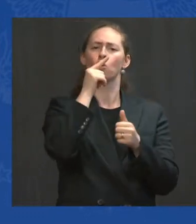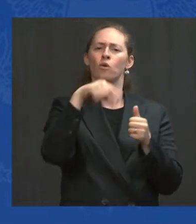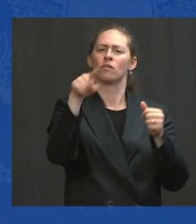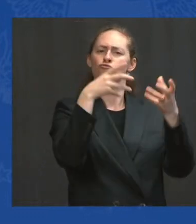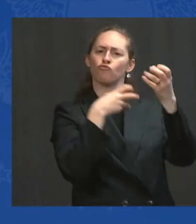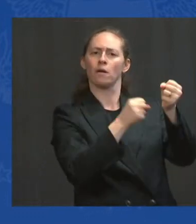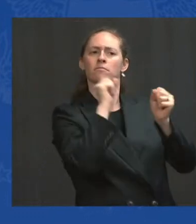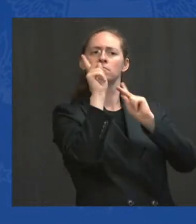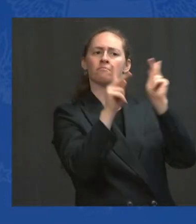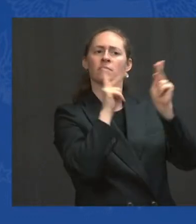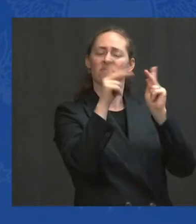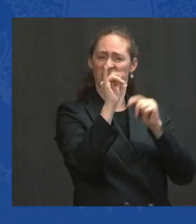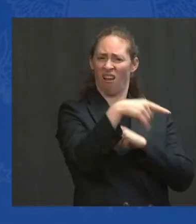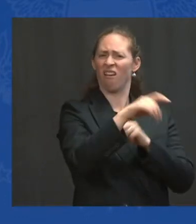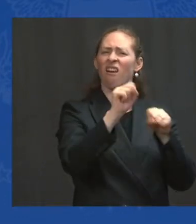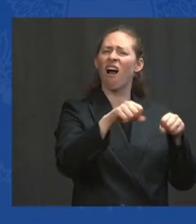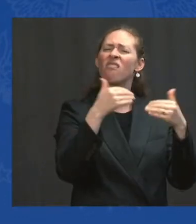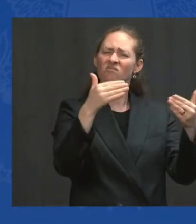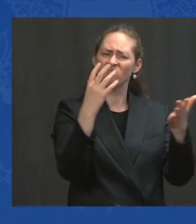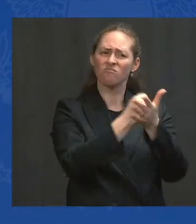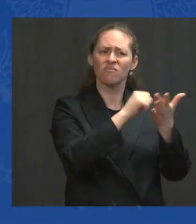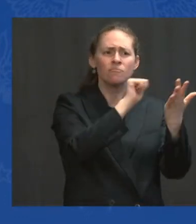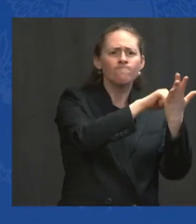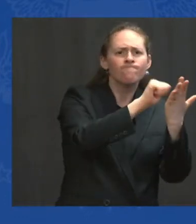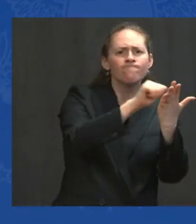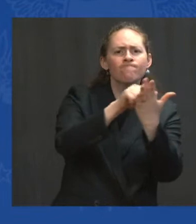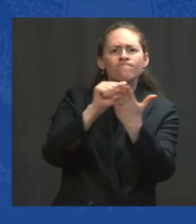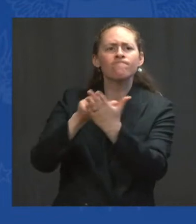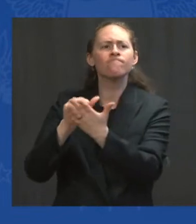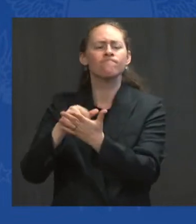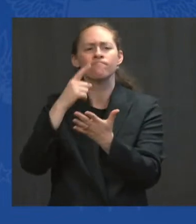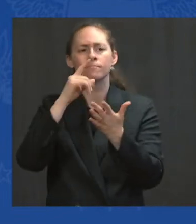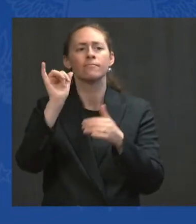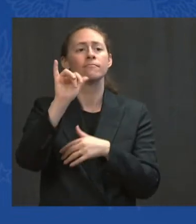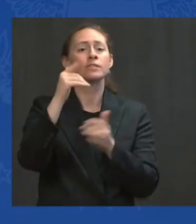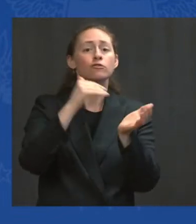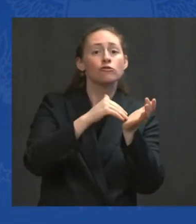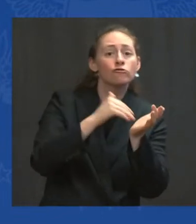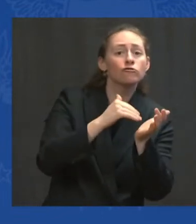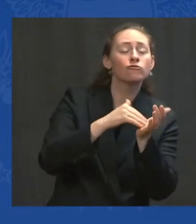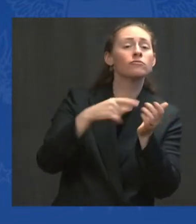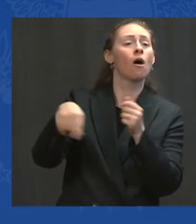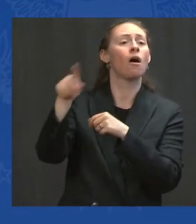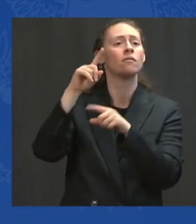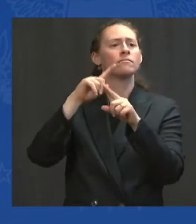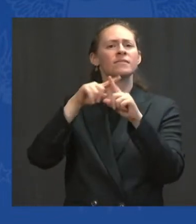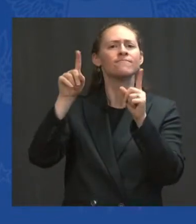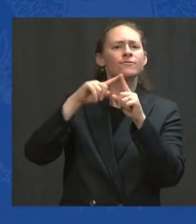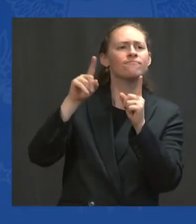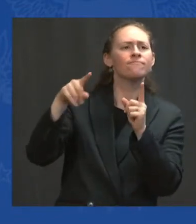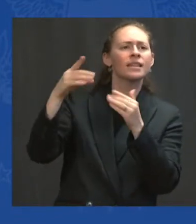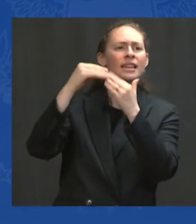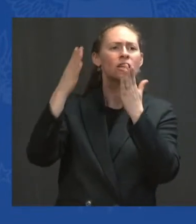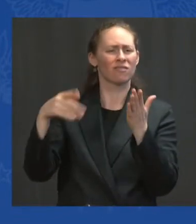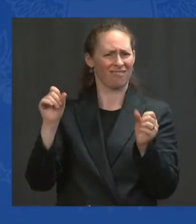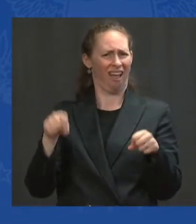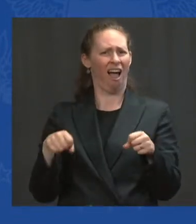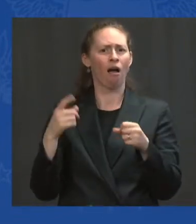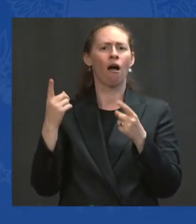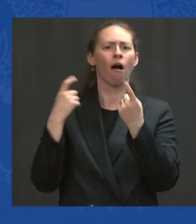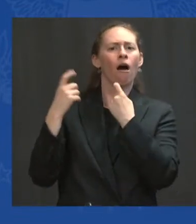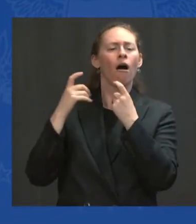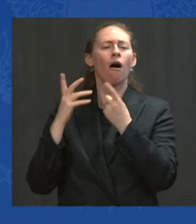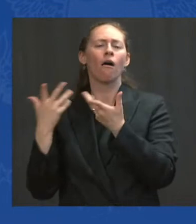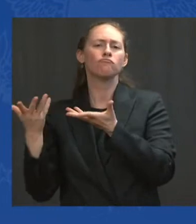door. These very doctors, faith leaders, and community leaders that people look to for this type of advice. And as we talked about earlier, we've